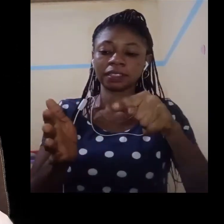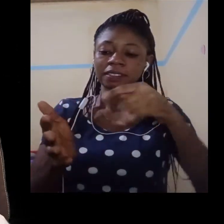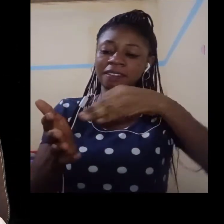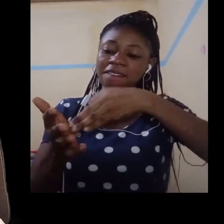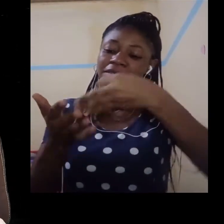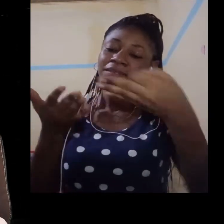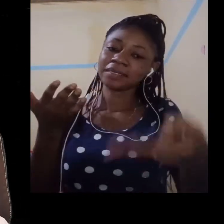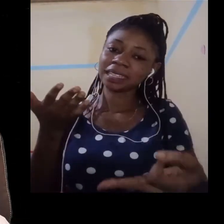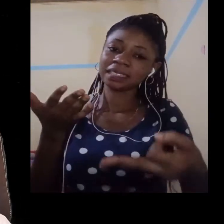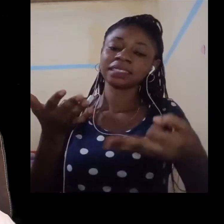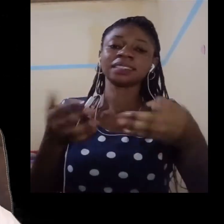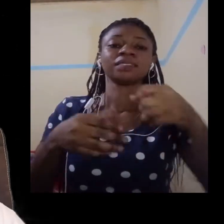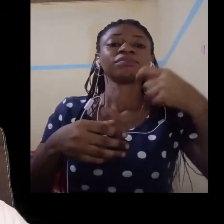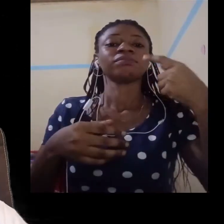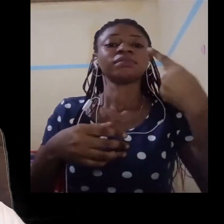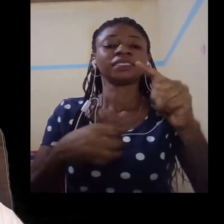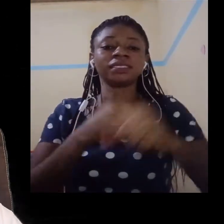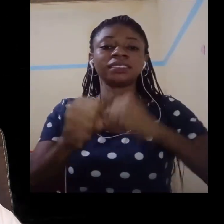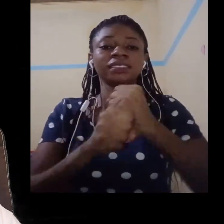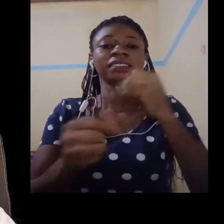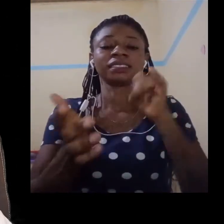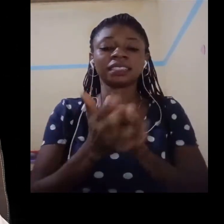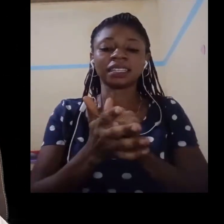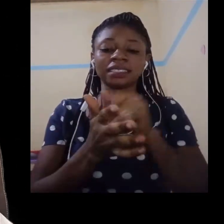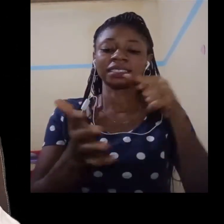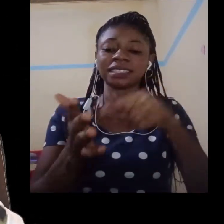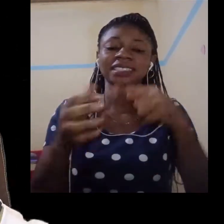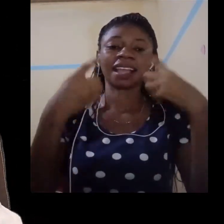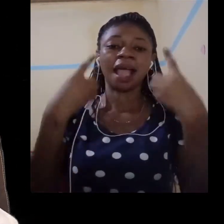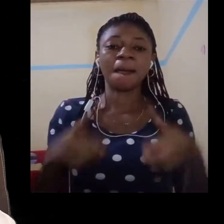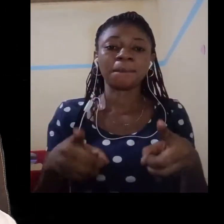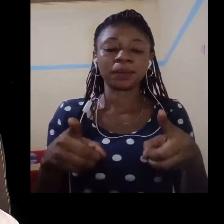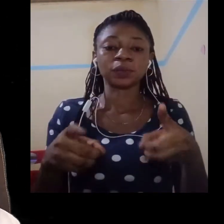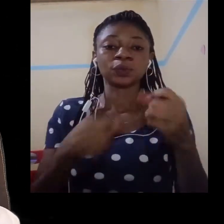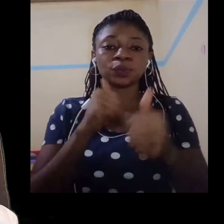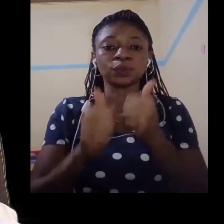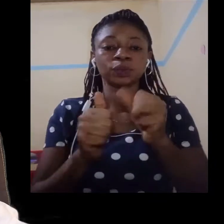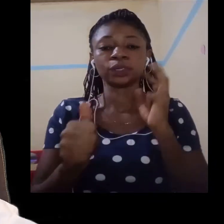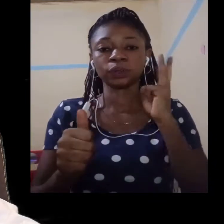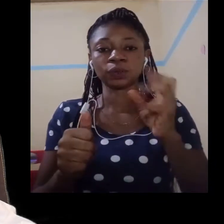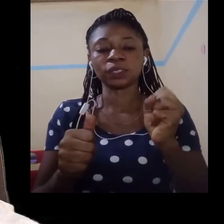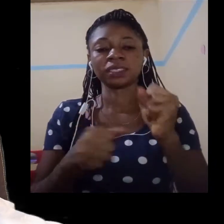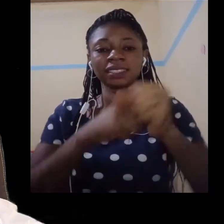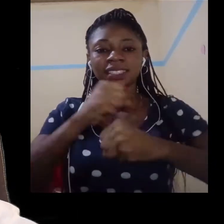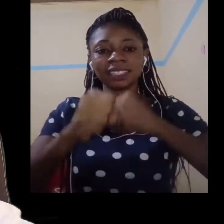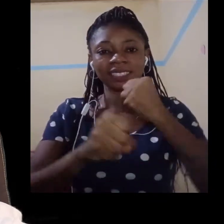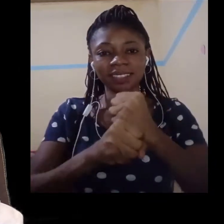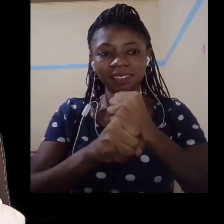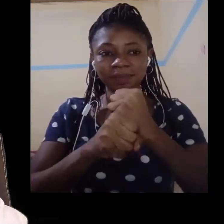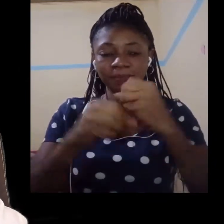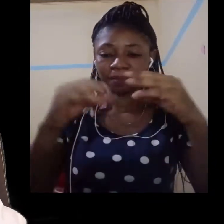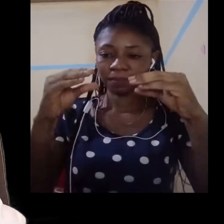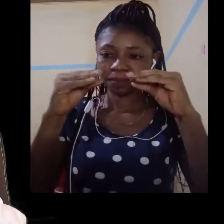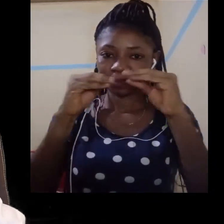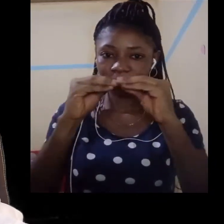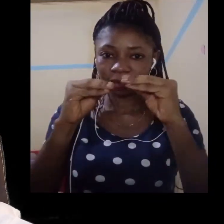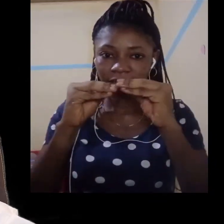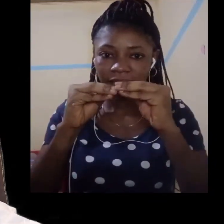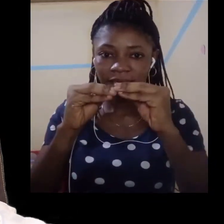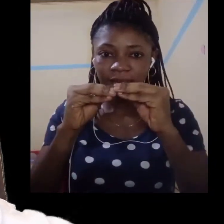this community, this is 10. So the handshake for year, which is signed this